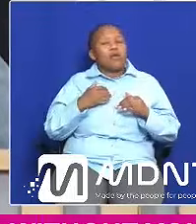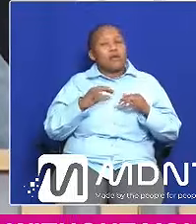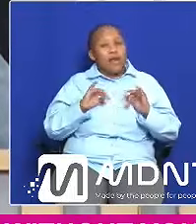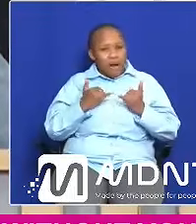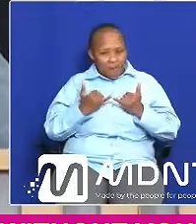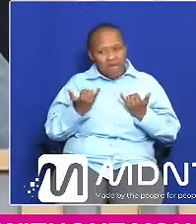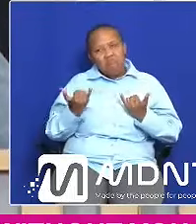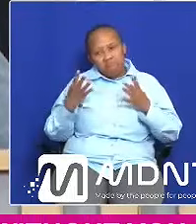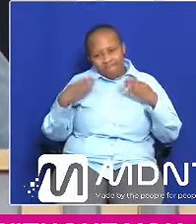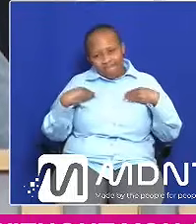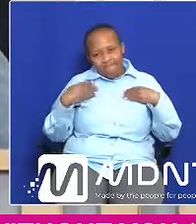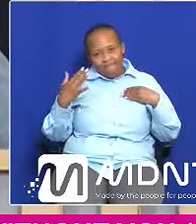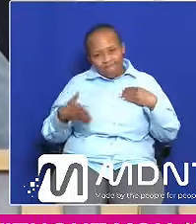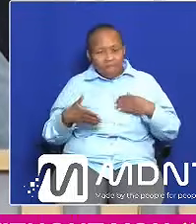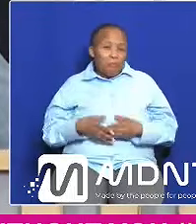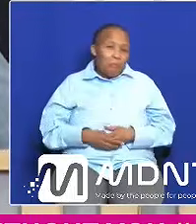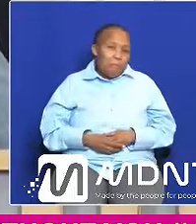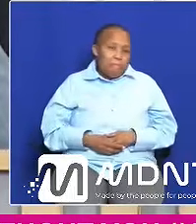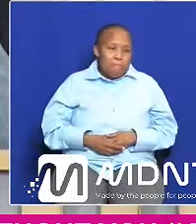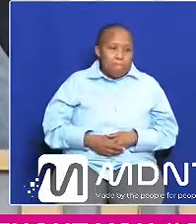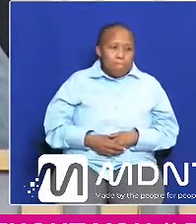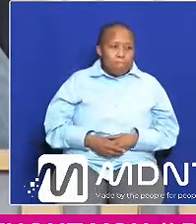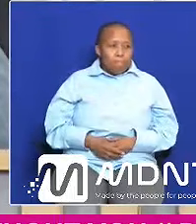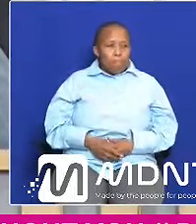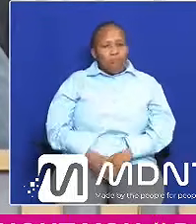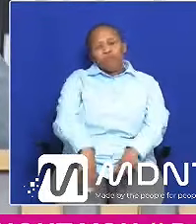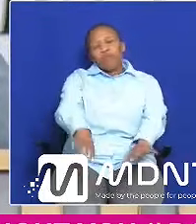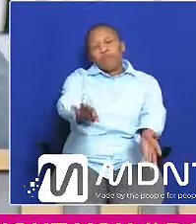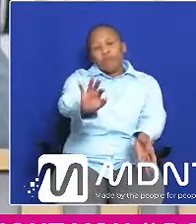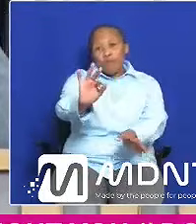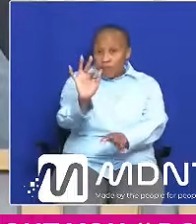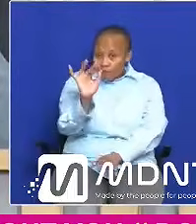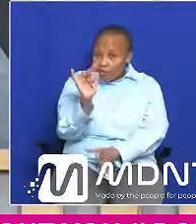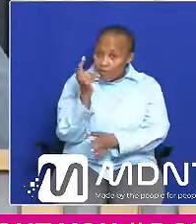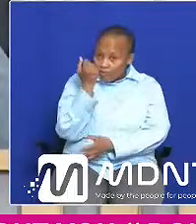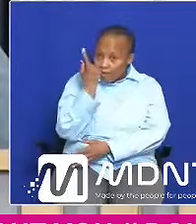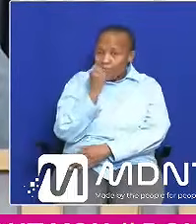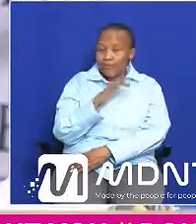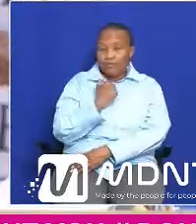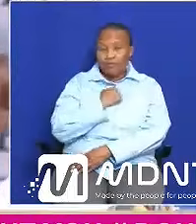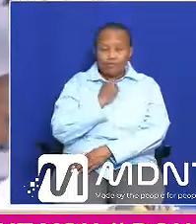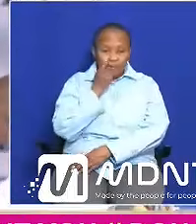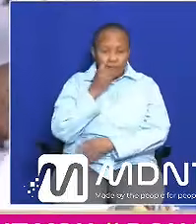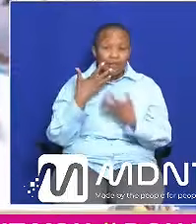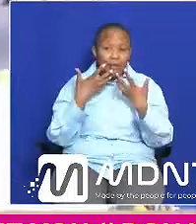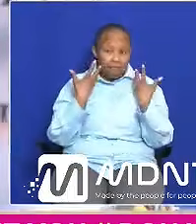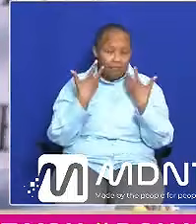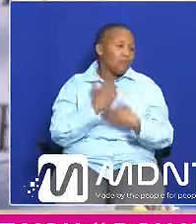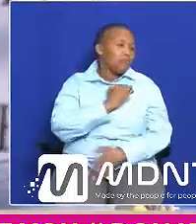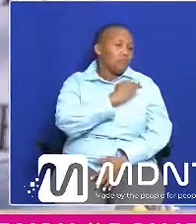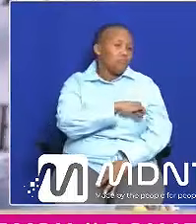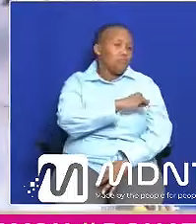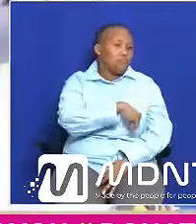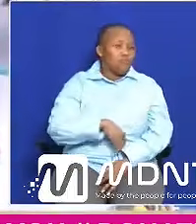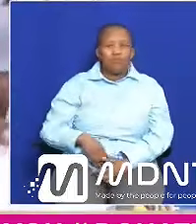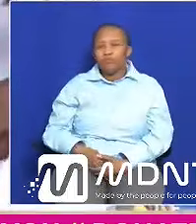Are you with us, Mr. Matlala? Yes, I am. Okay. So now the question